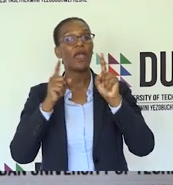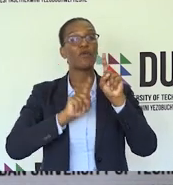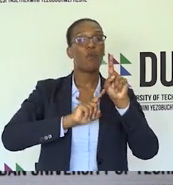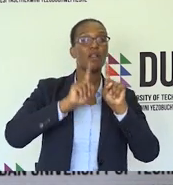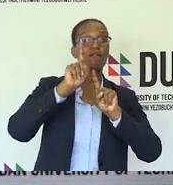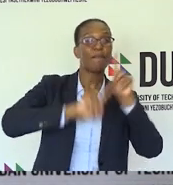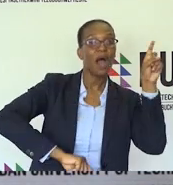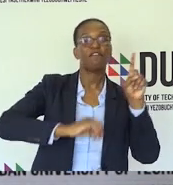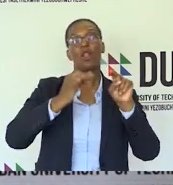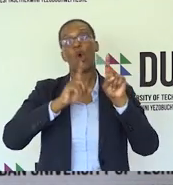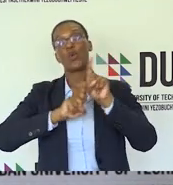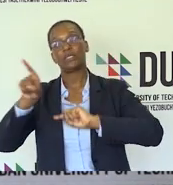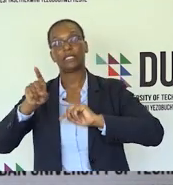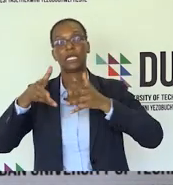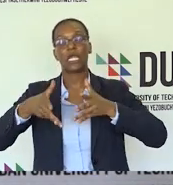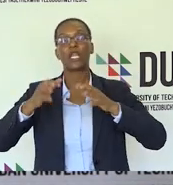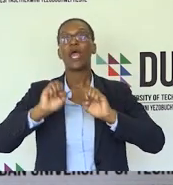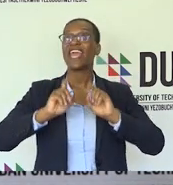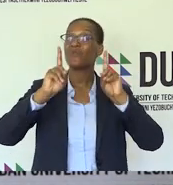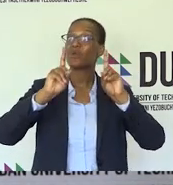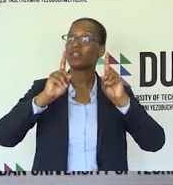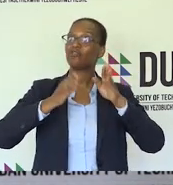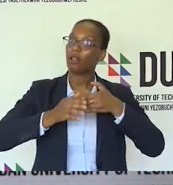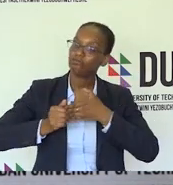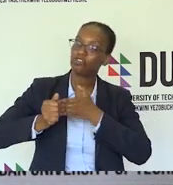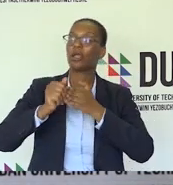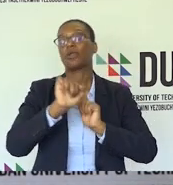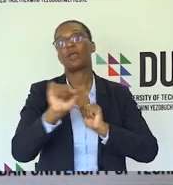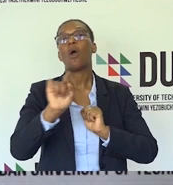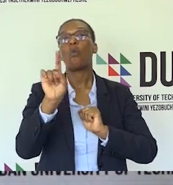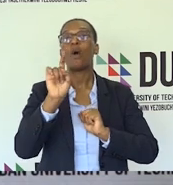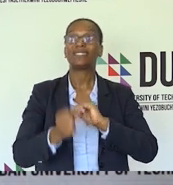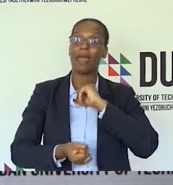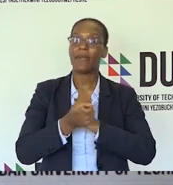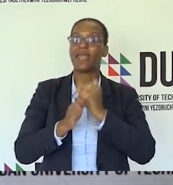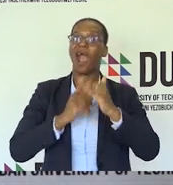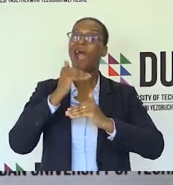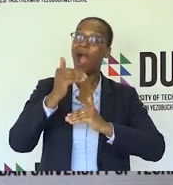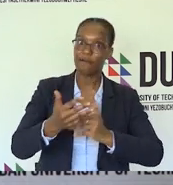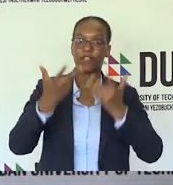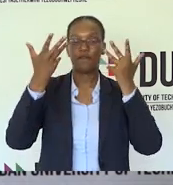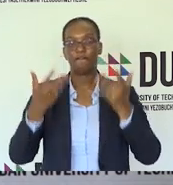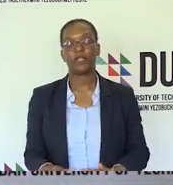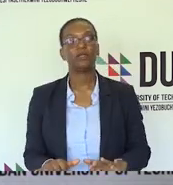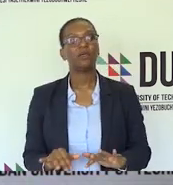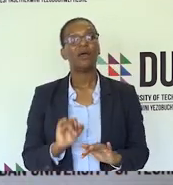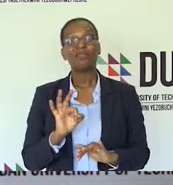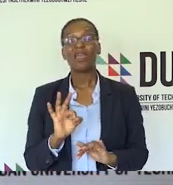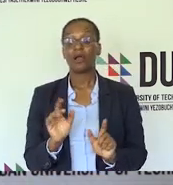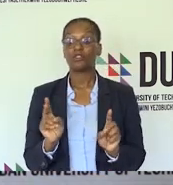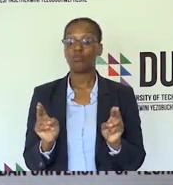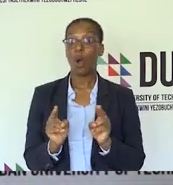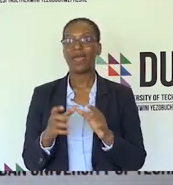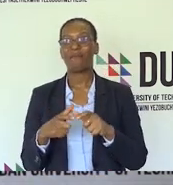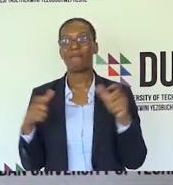or success in this educational journey and what comes after it in the broader society. There are small and big